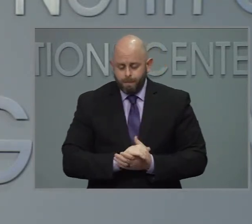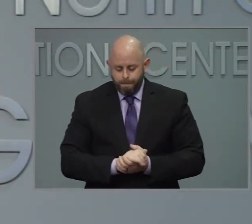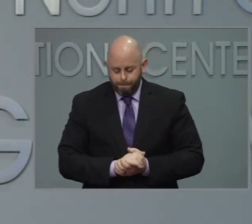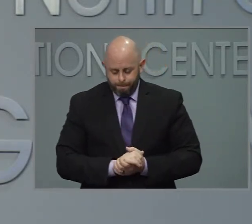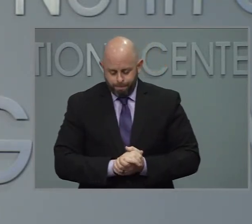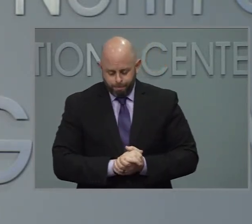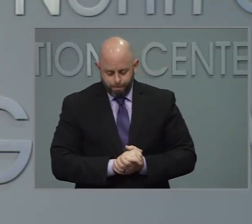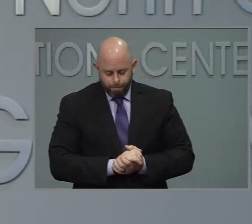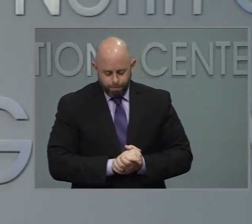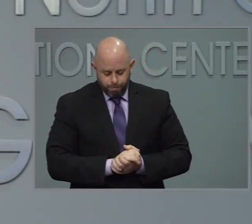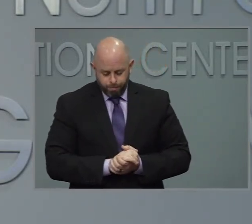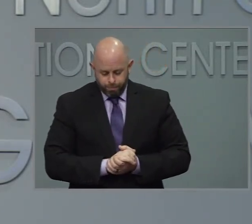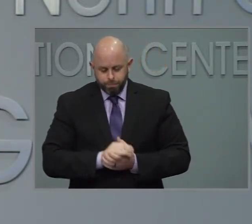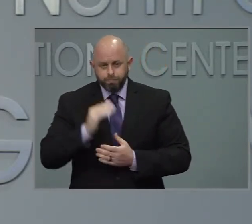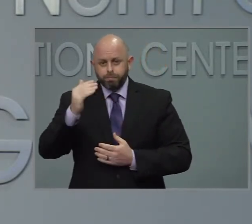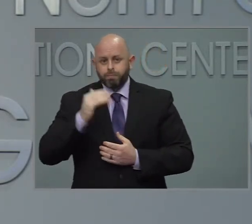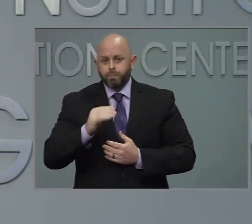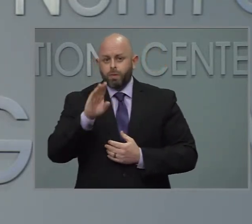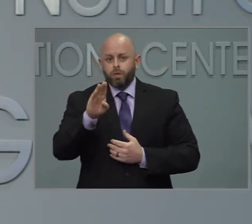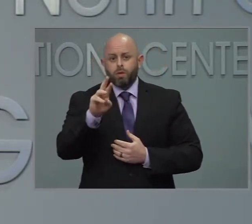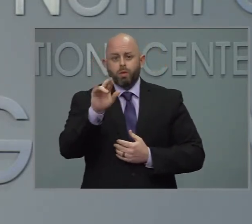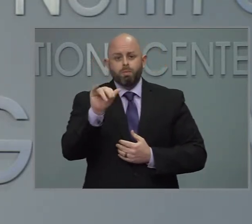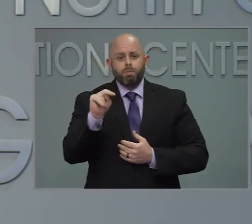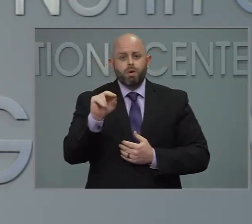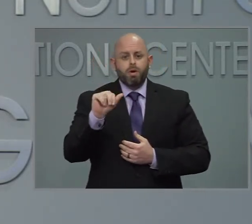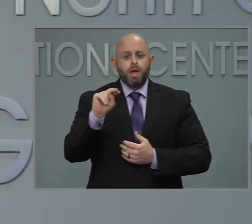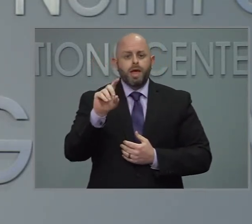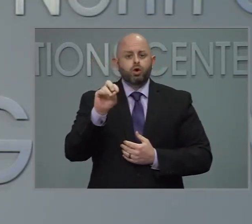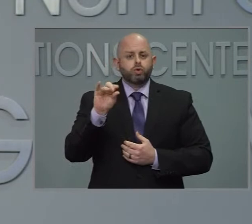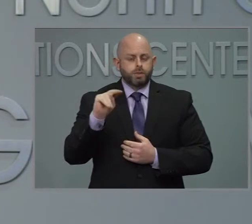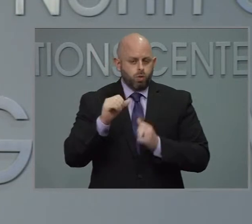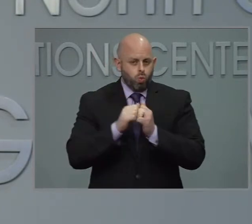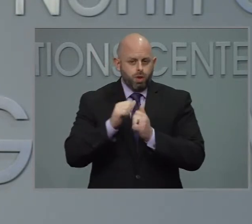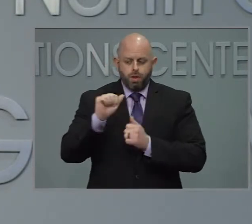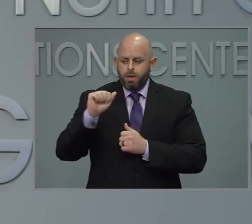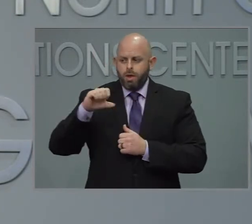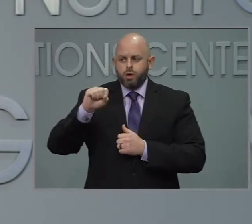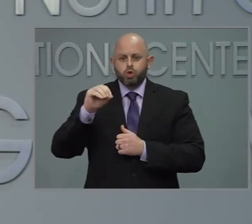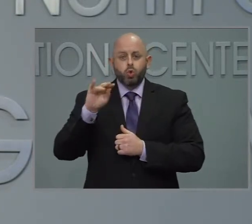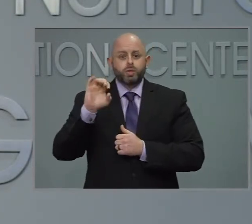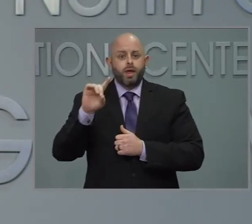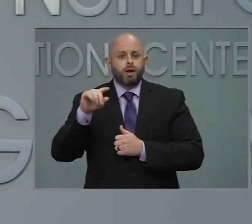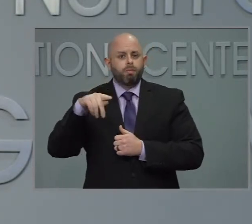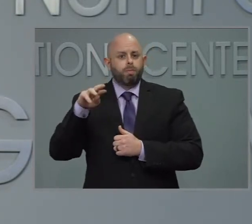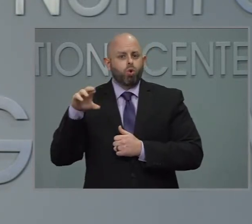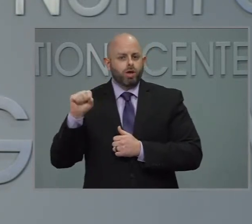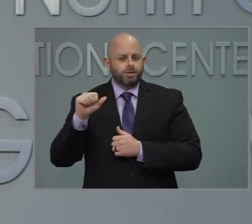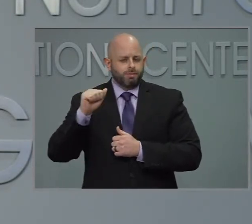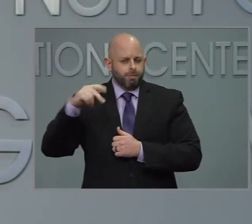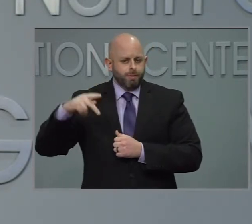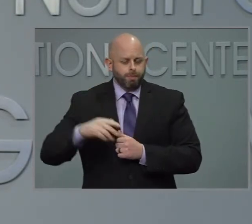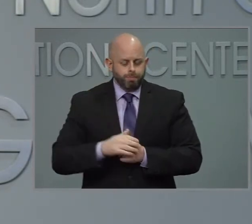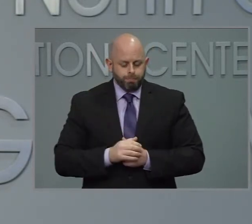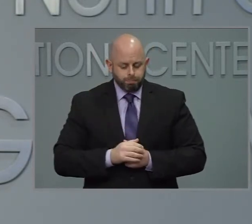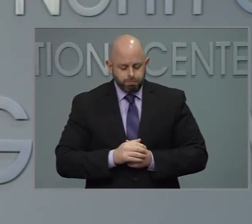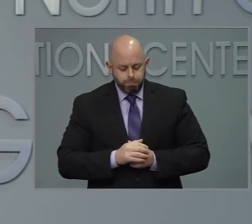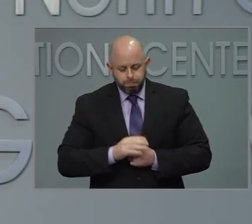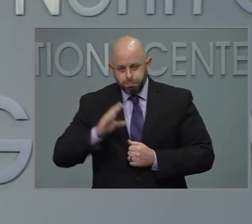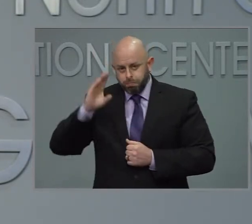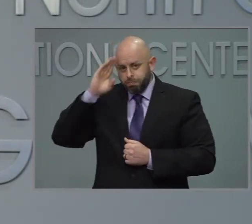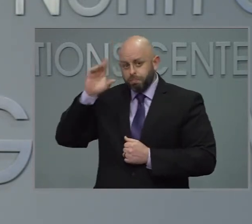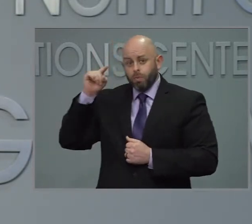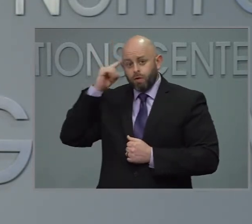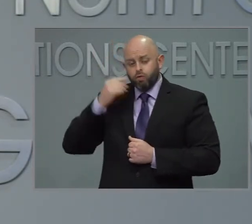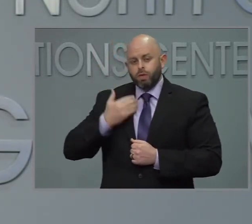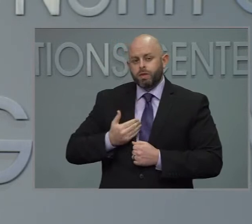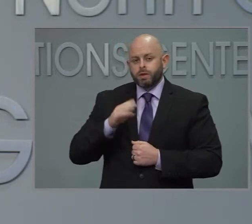Our next question is from Brian Anderson with the Associated Press. Hi, Governor. Hi, Dr. Cohen. Brian Anderson here with the AP. Had